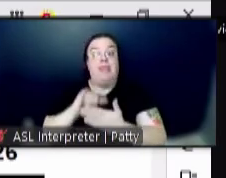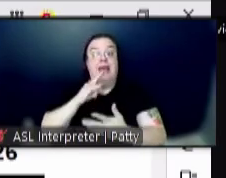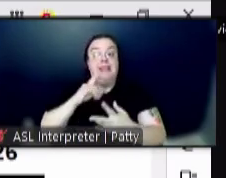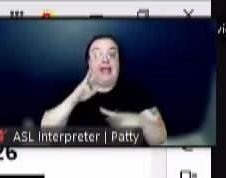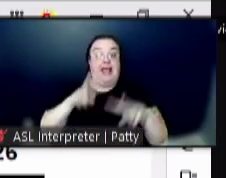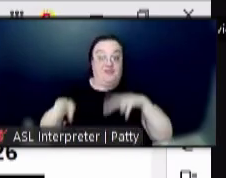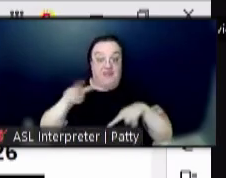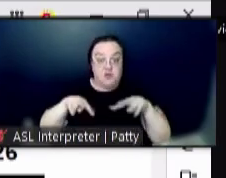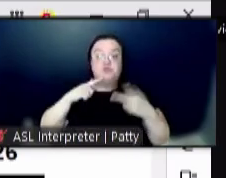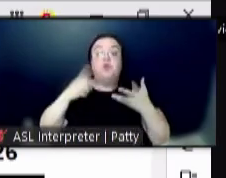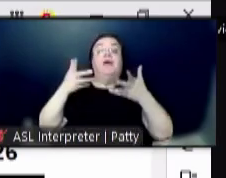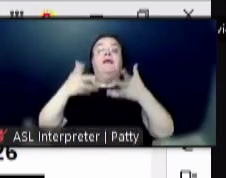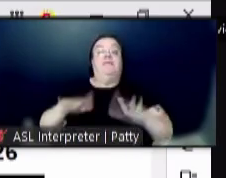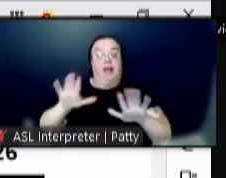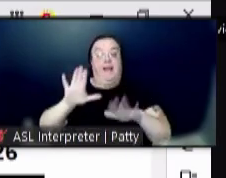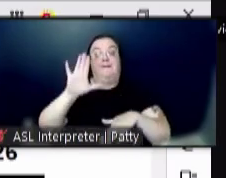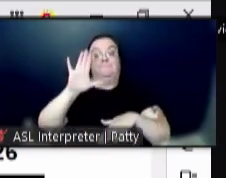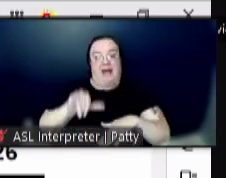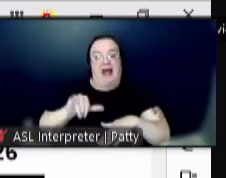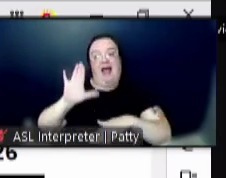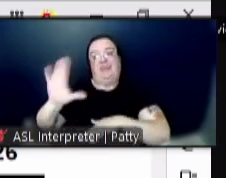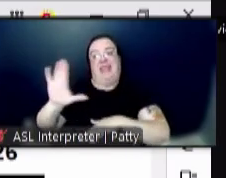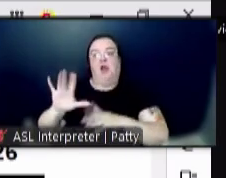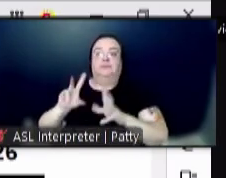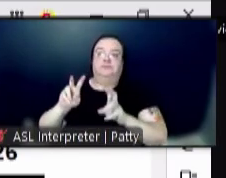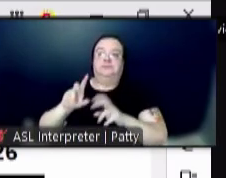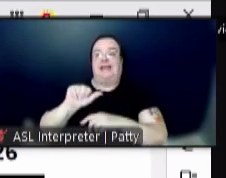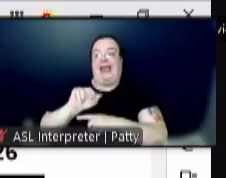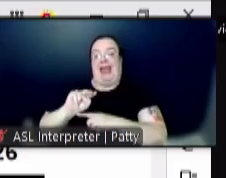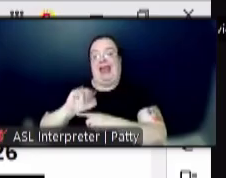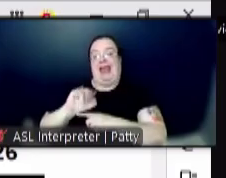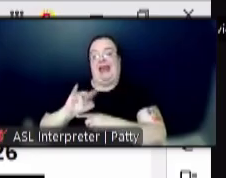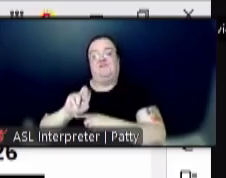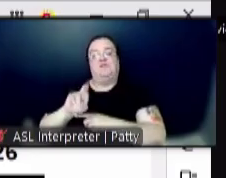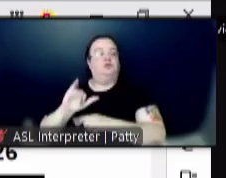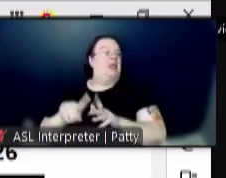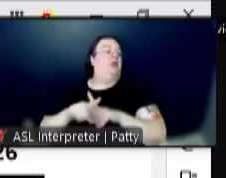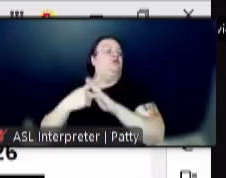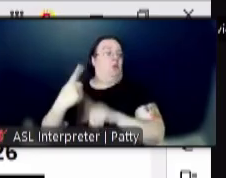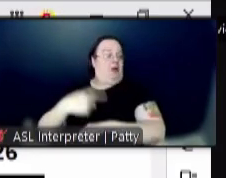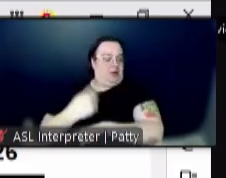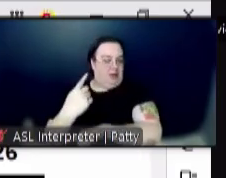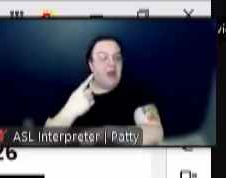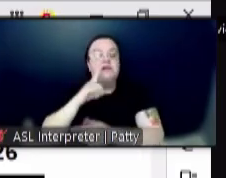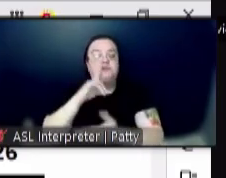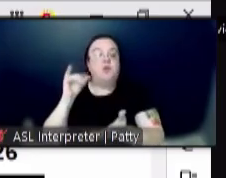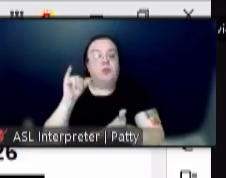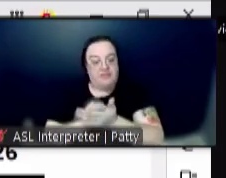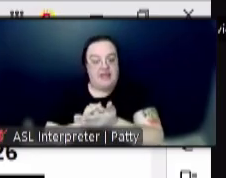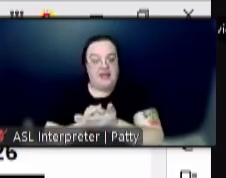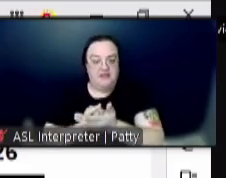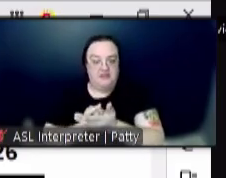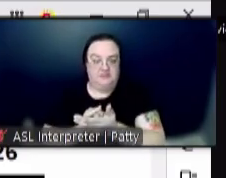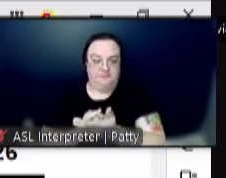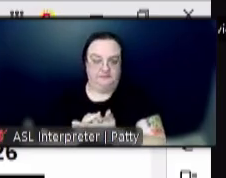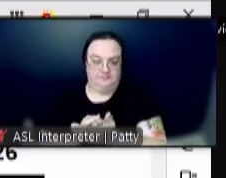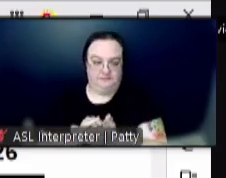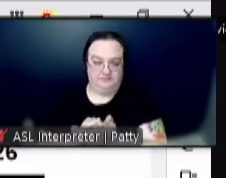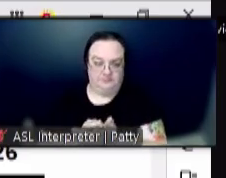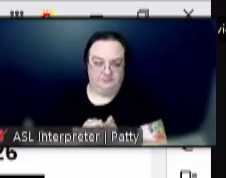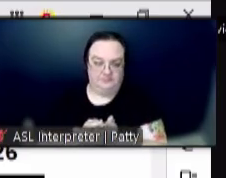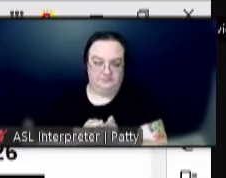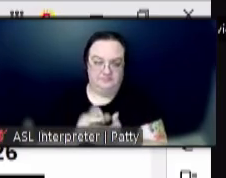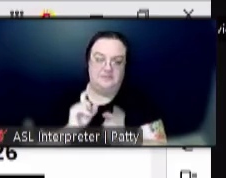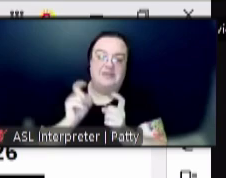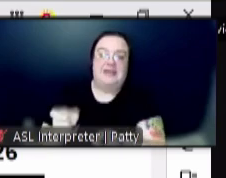done by anniversary date so that we can give the merit increase on anniversary date.